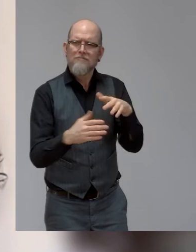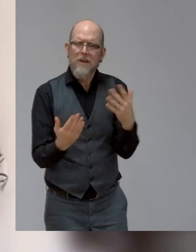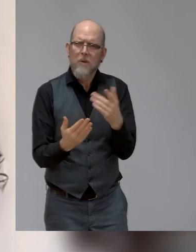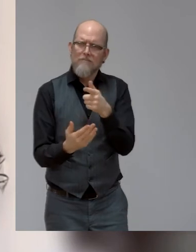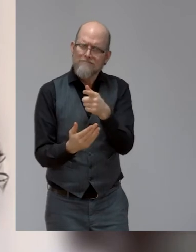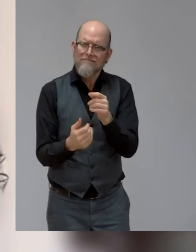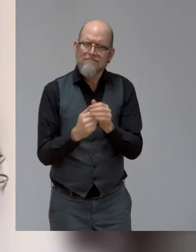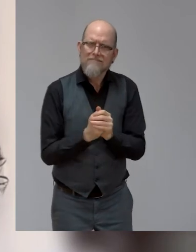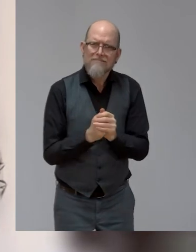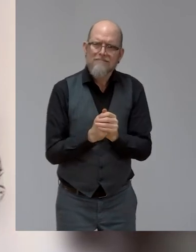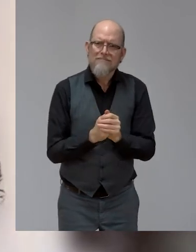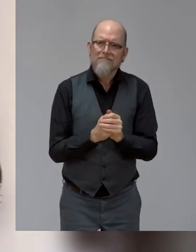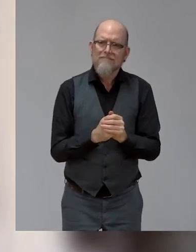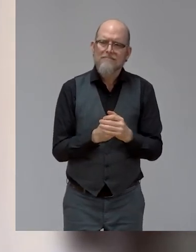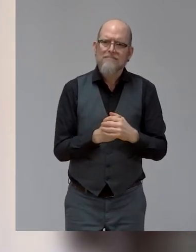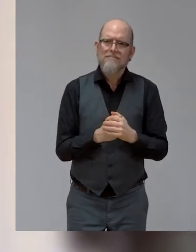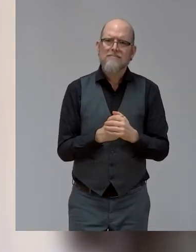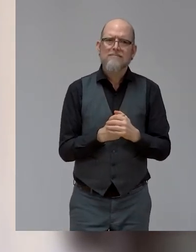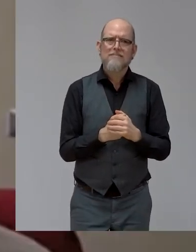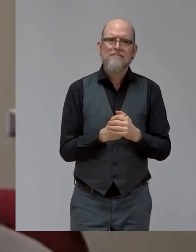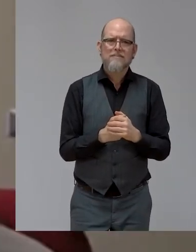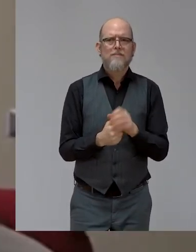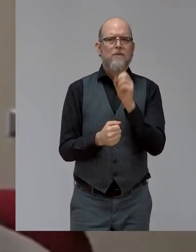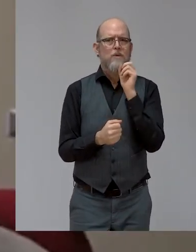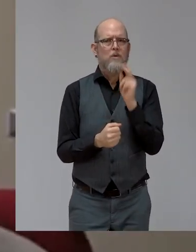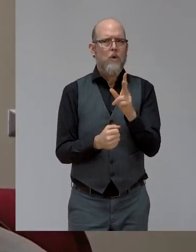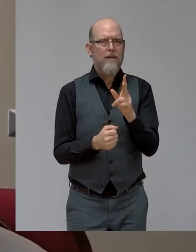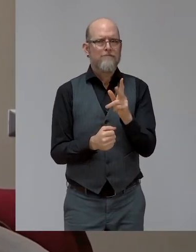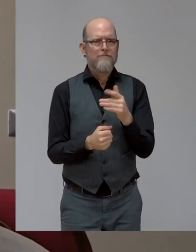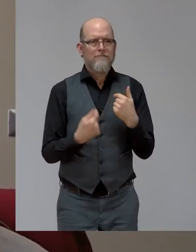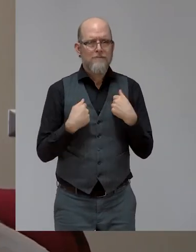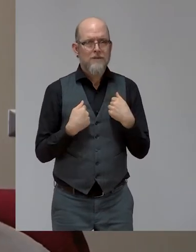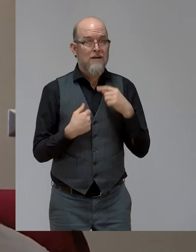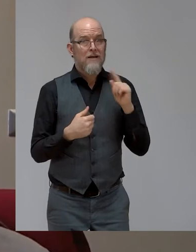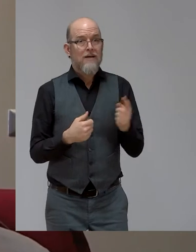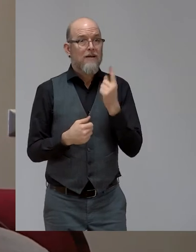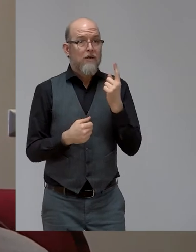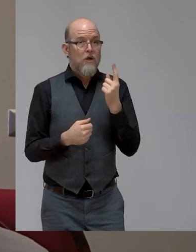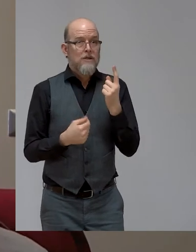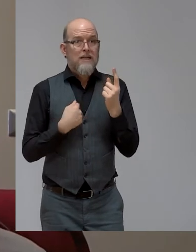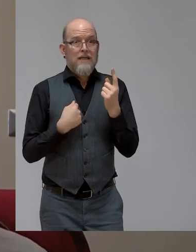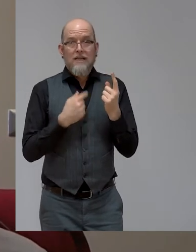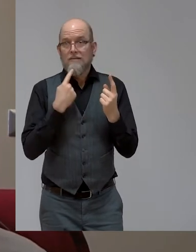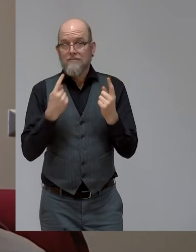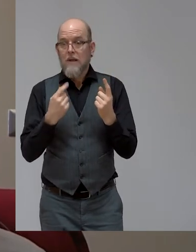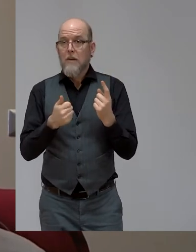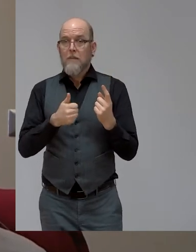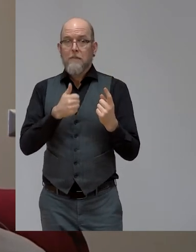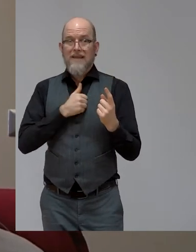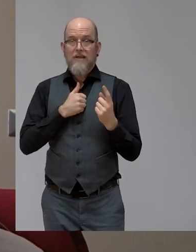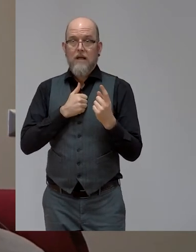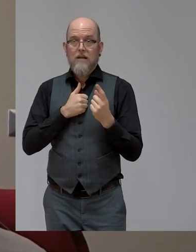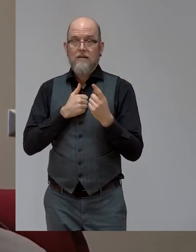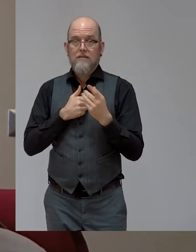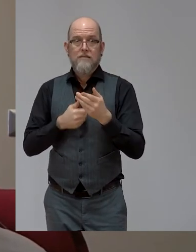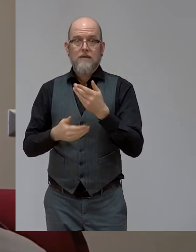Okay. First of all, I believe that public-private articulation is key to generate healthy